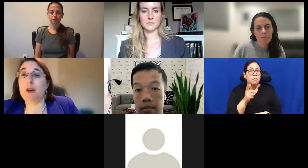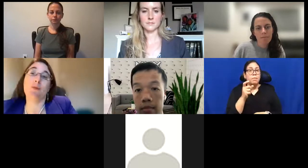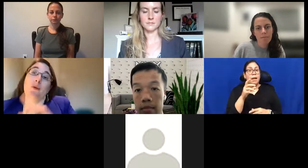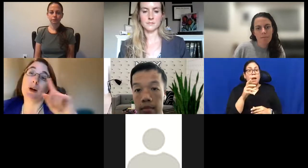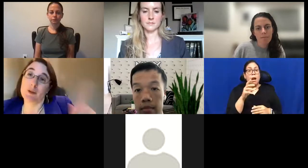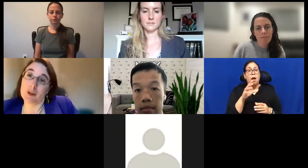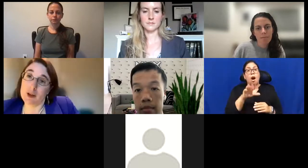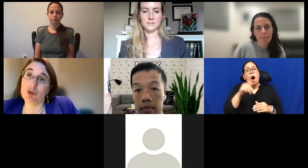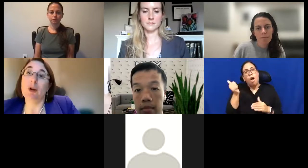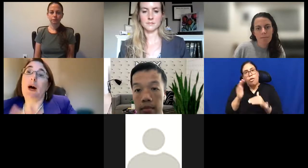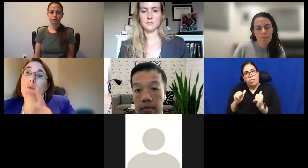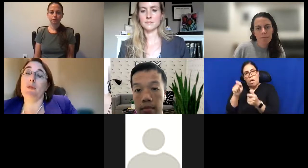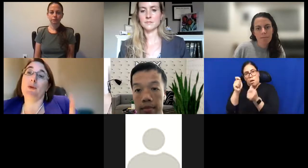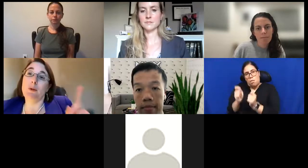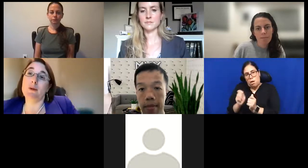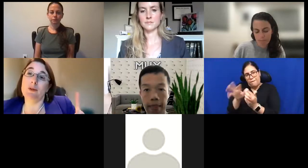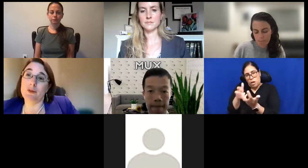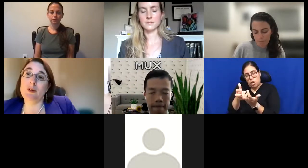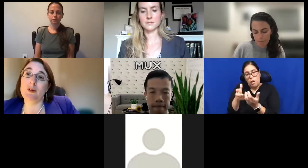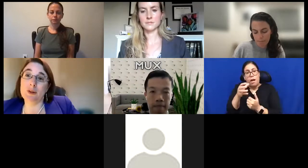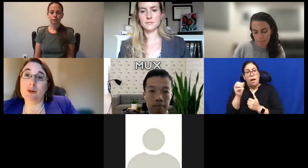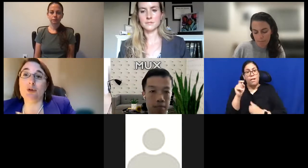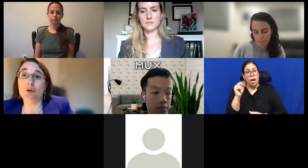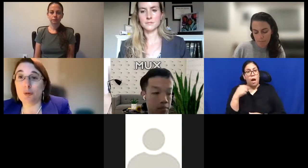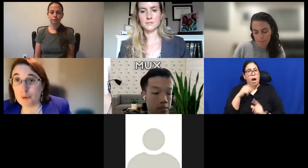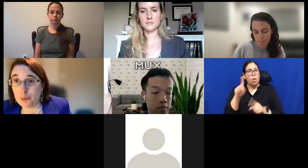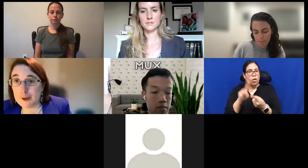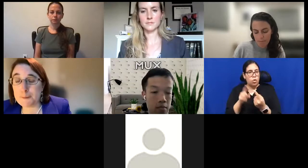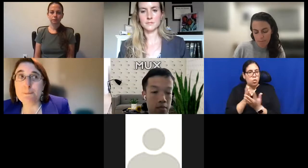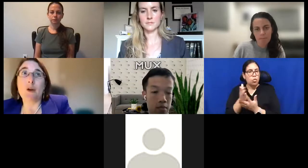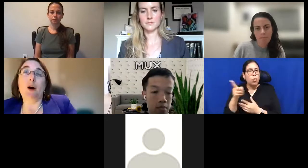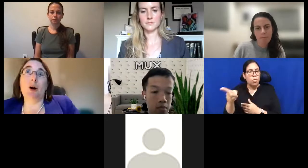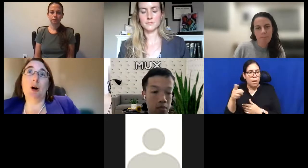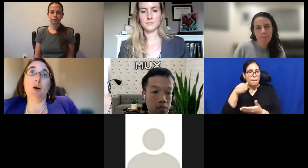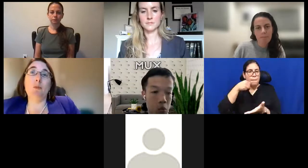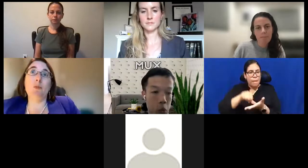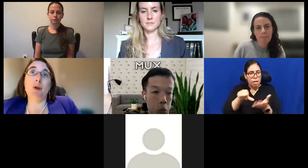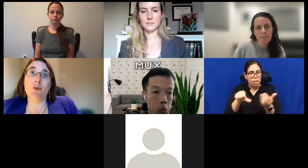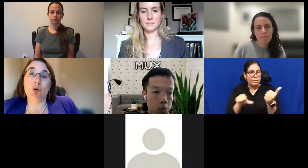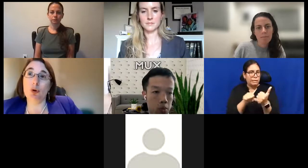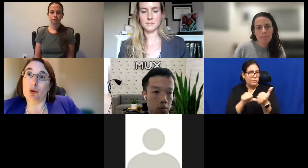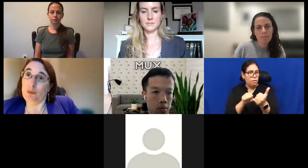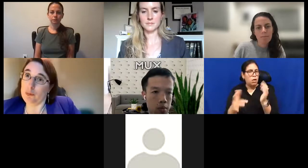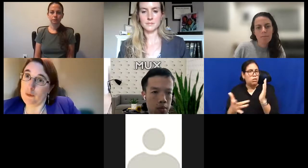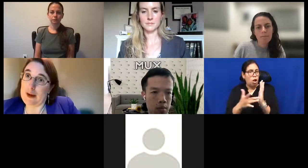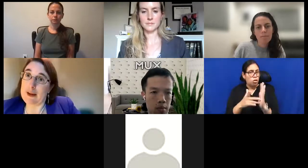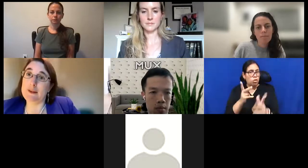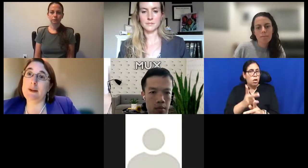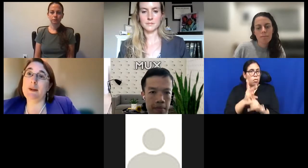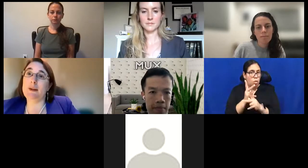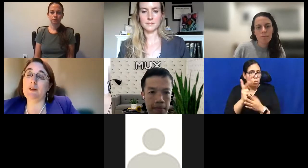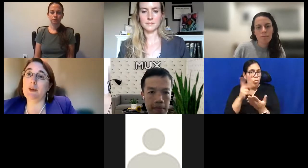modification. And then for modification, I went through the Mailer Assisted Technology Loan Program. If you go through